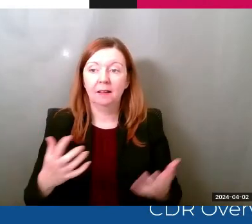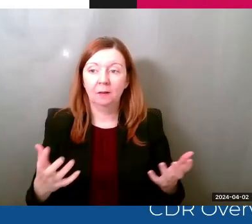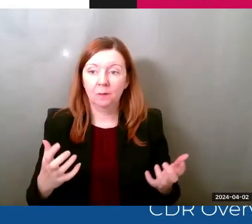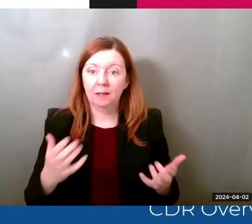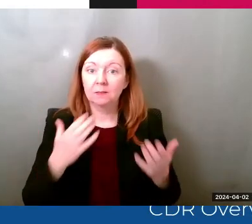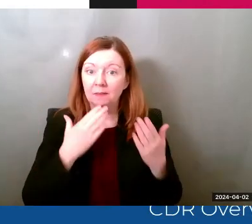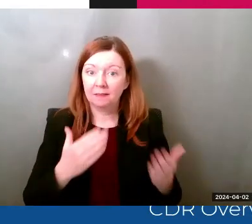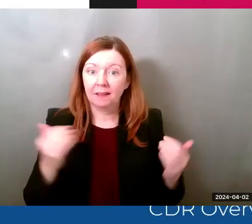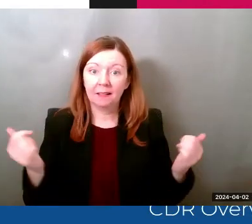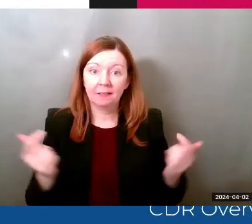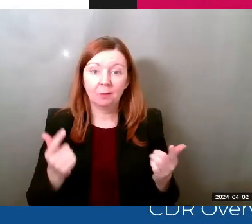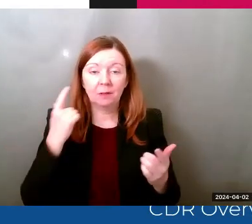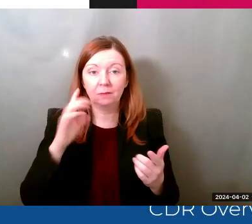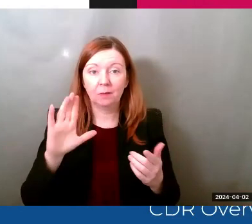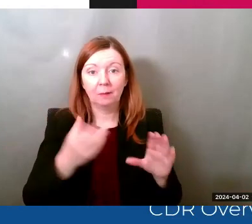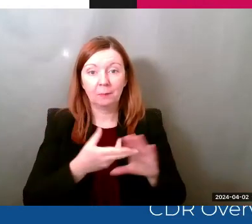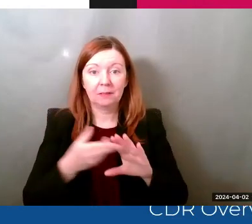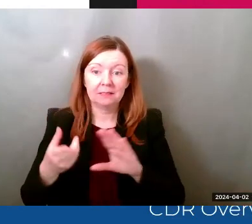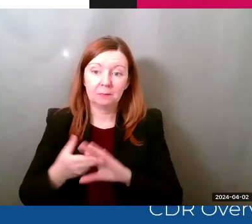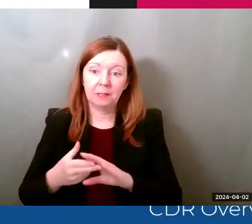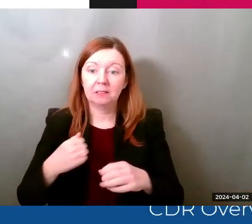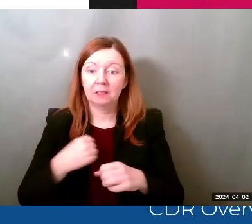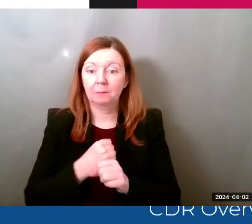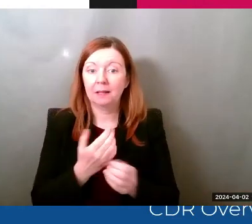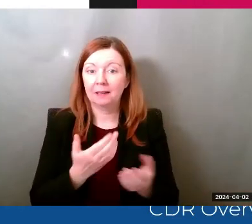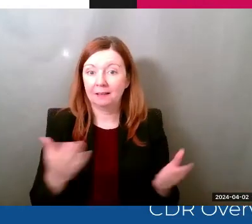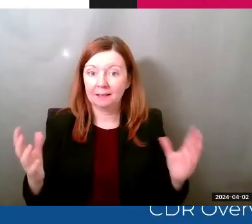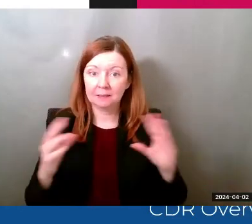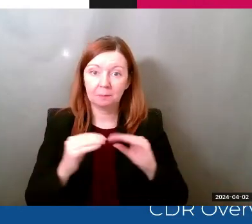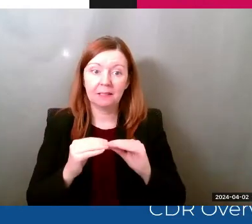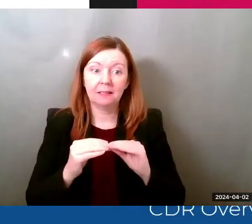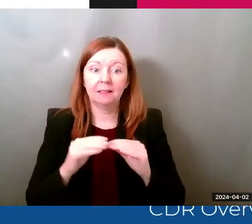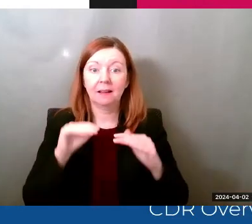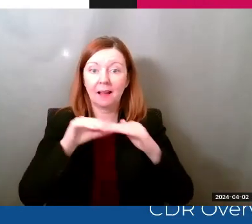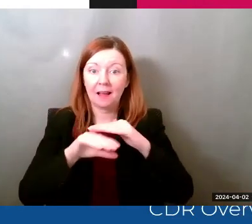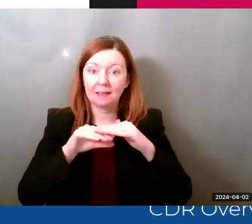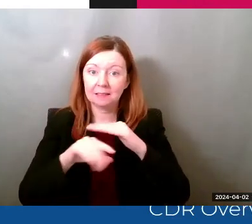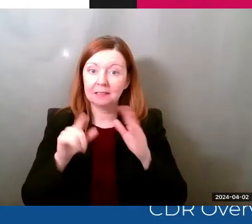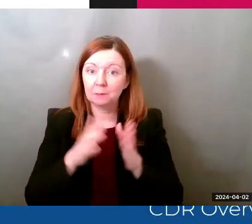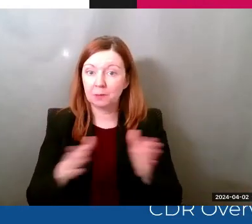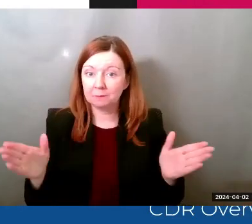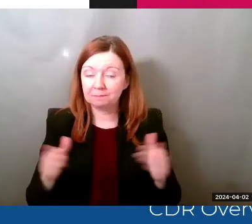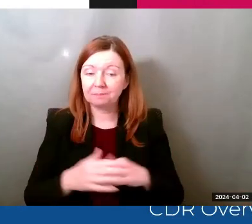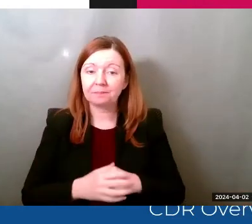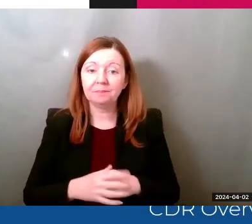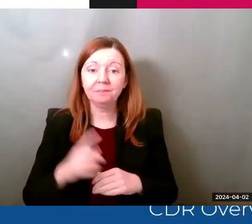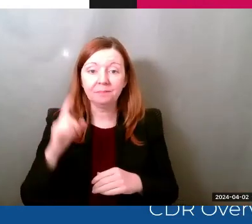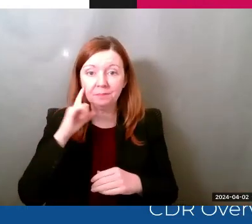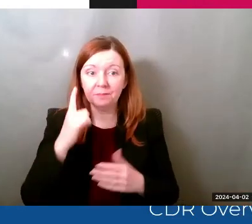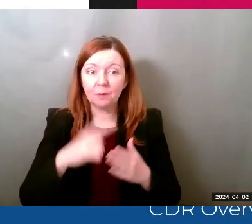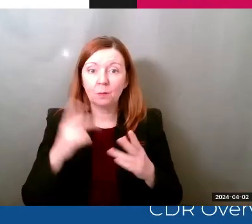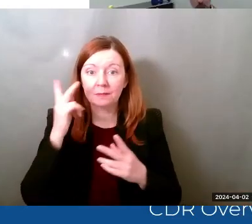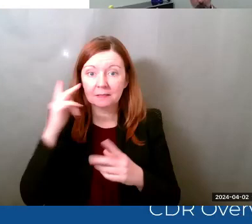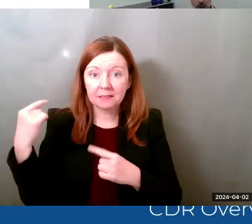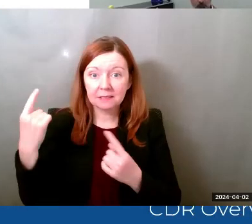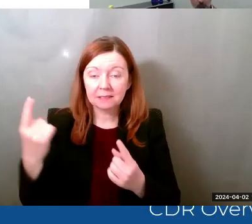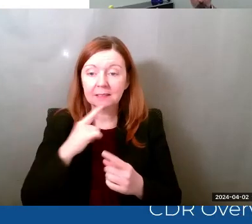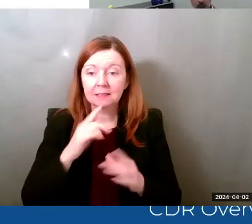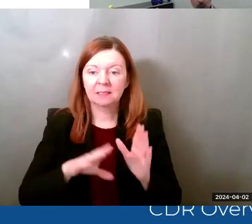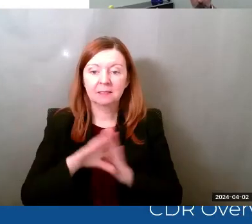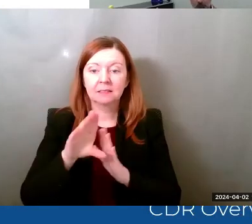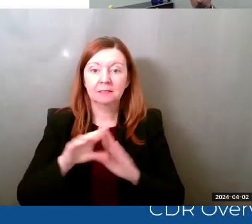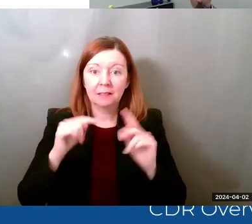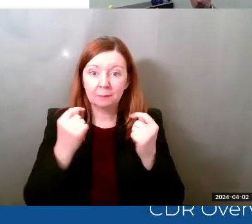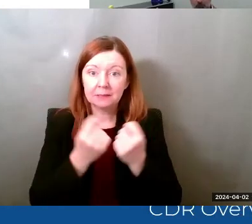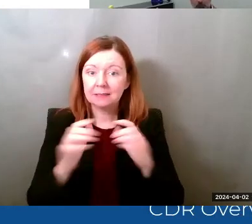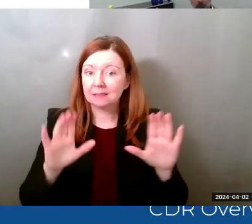to thank everyone for their participation in making this meeting accessible to the public. I think what we've seen is the development team